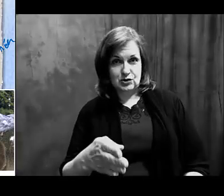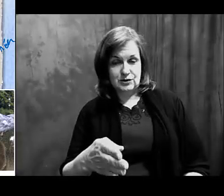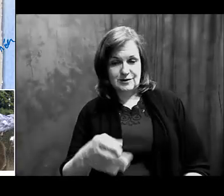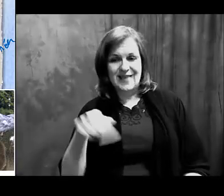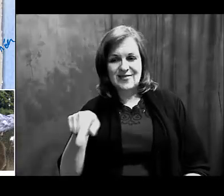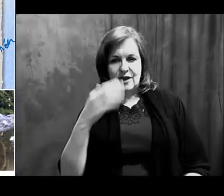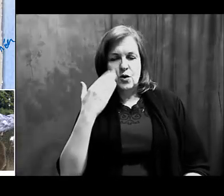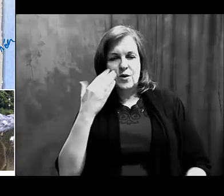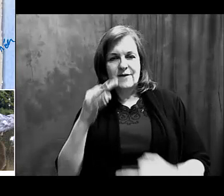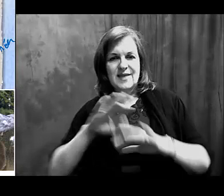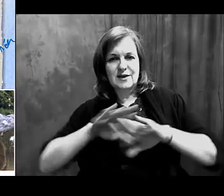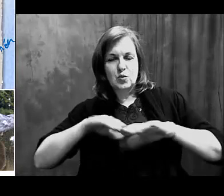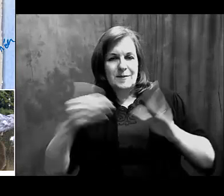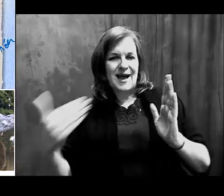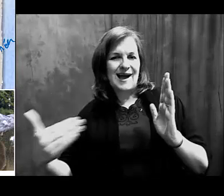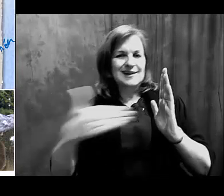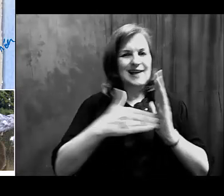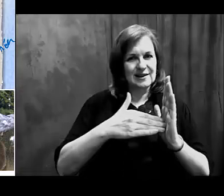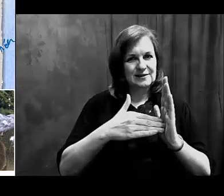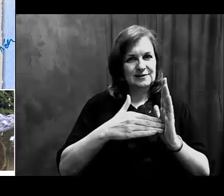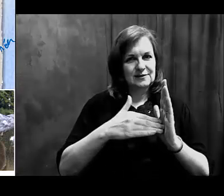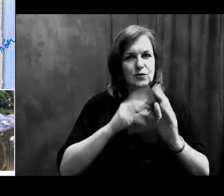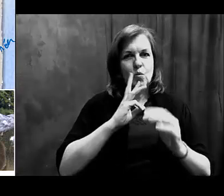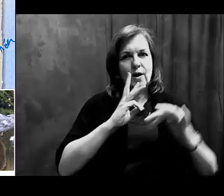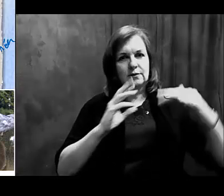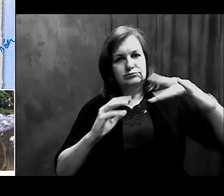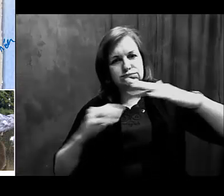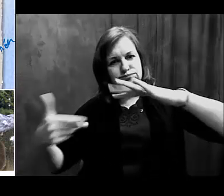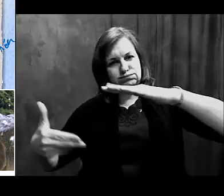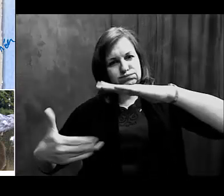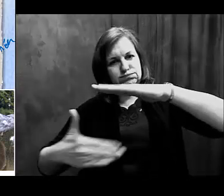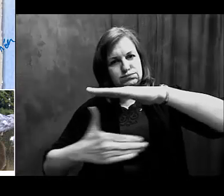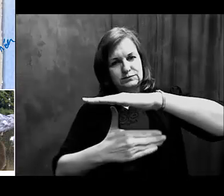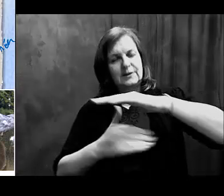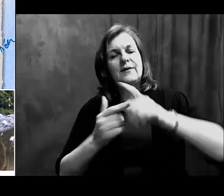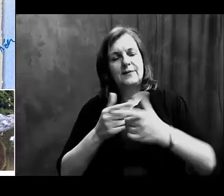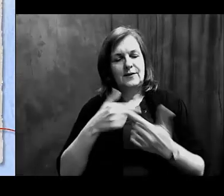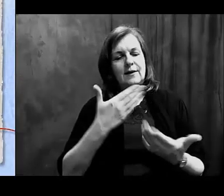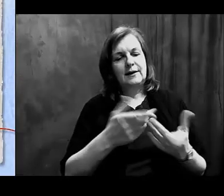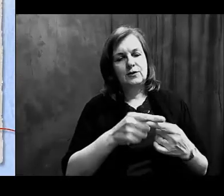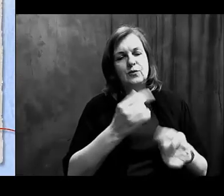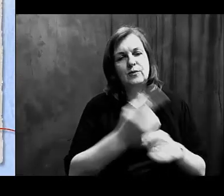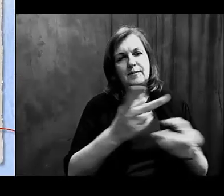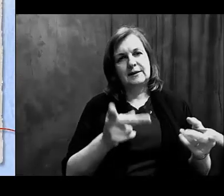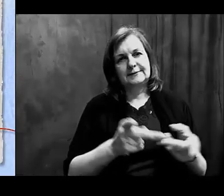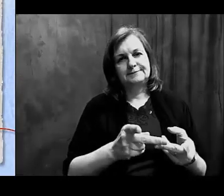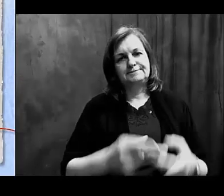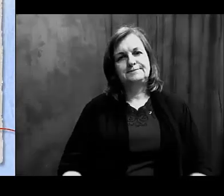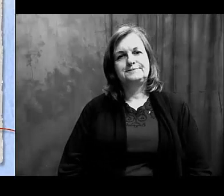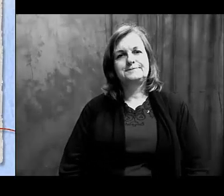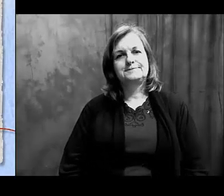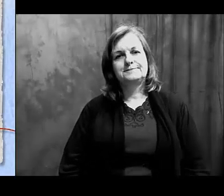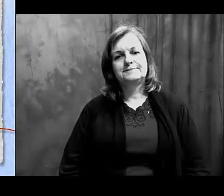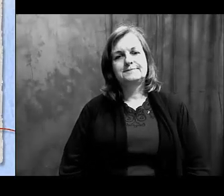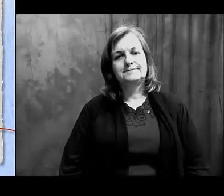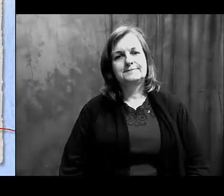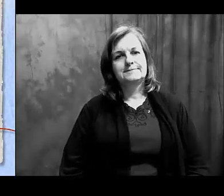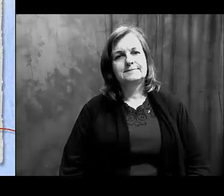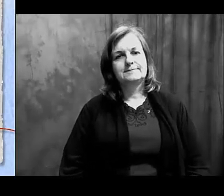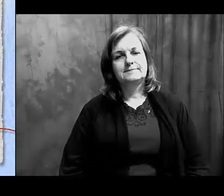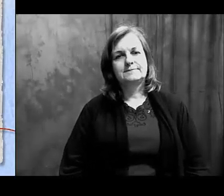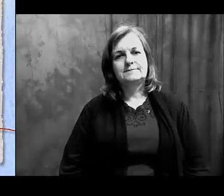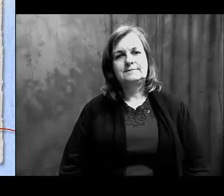for them, and they know by swimming against the current that they will find those places. As far